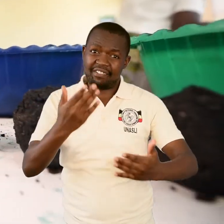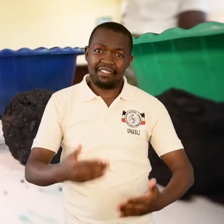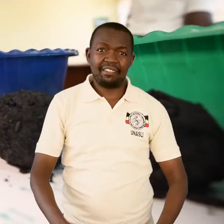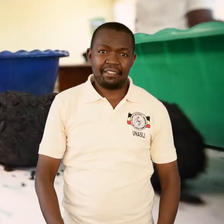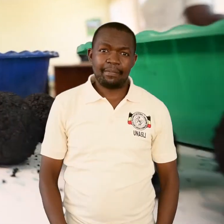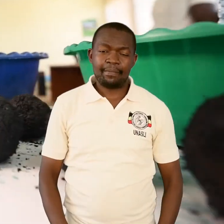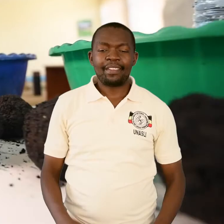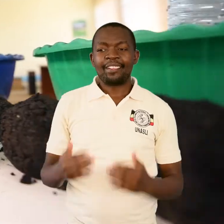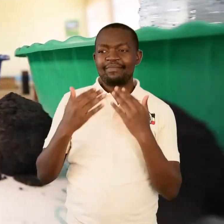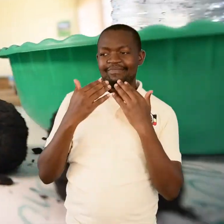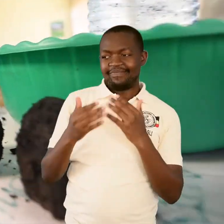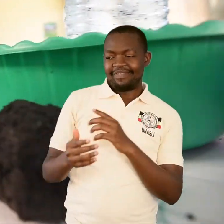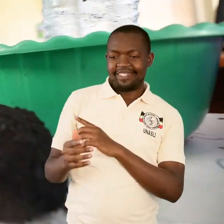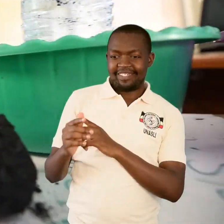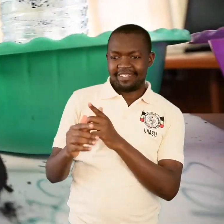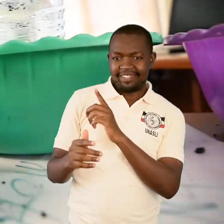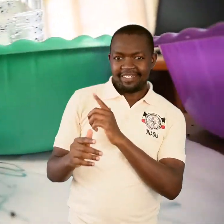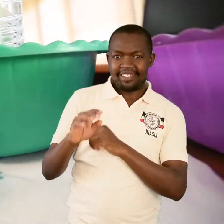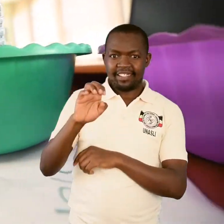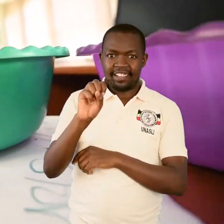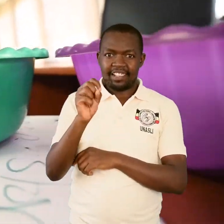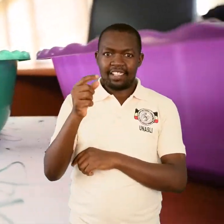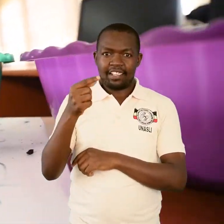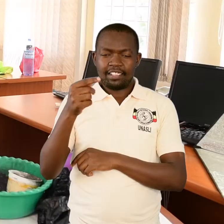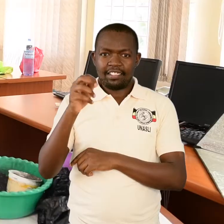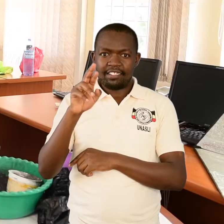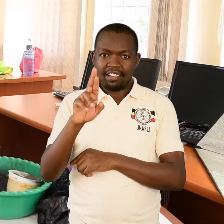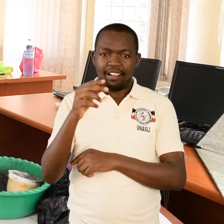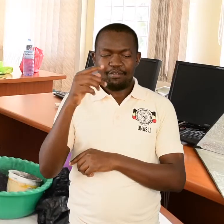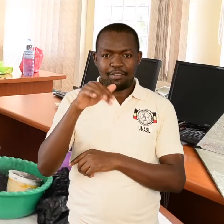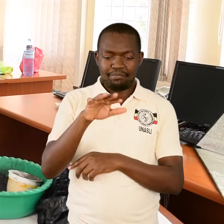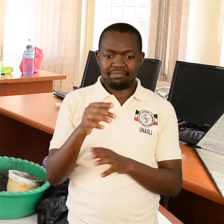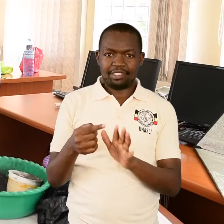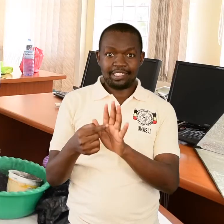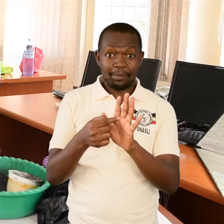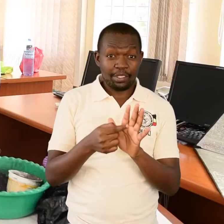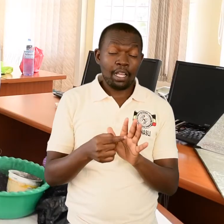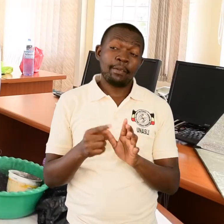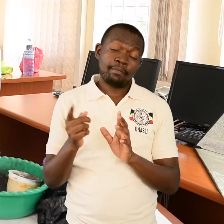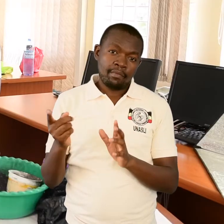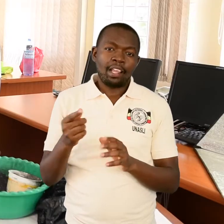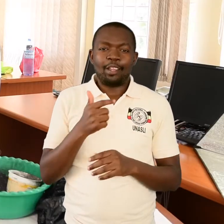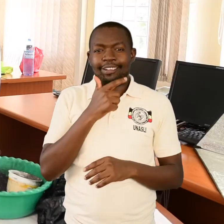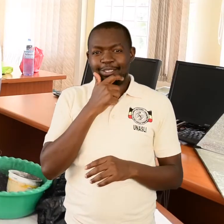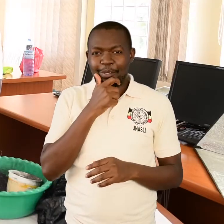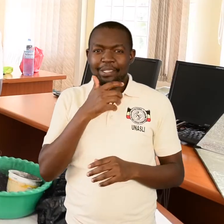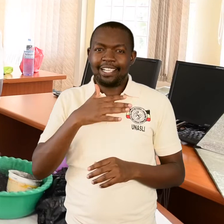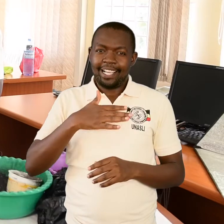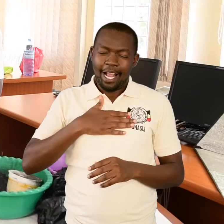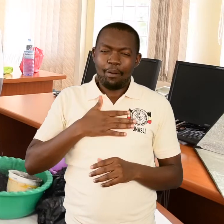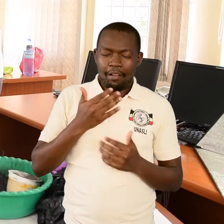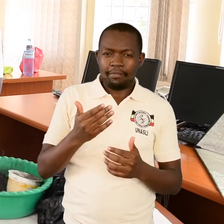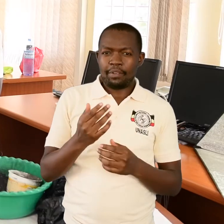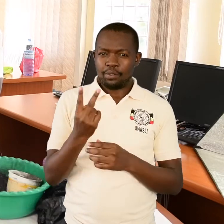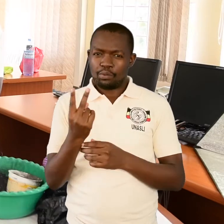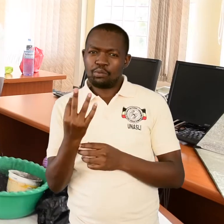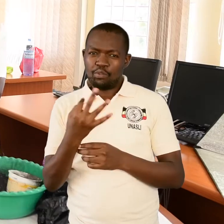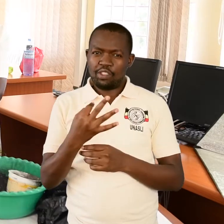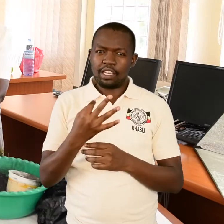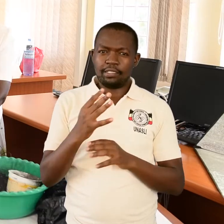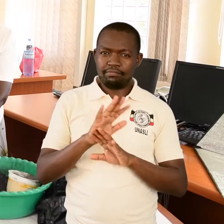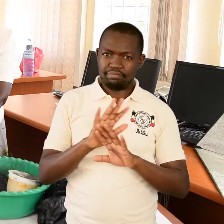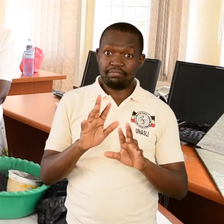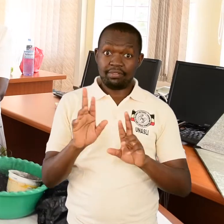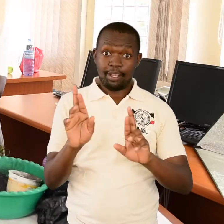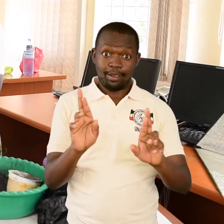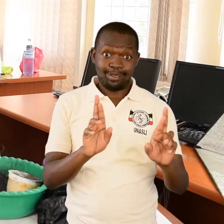that demonstration. Now, assuming our briquettes have taken 2 to 3 days, they